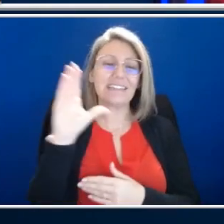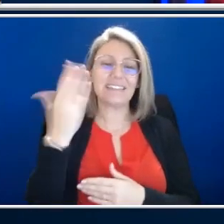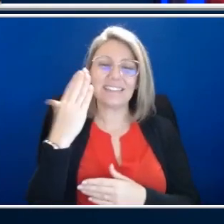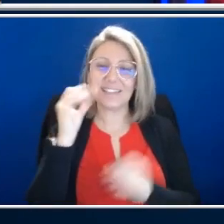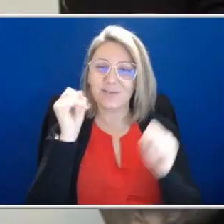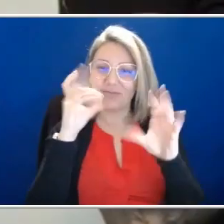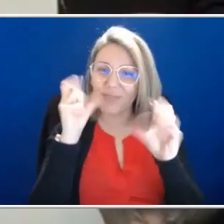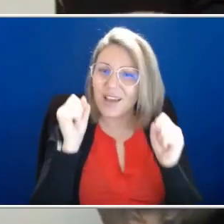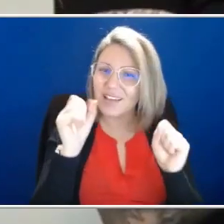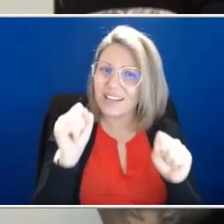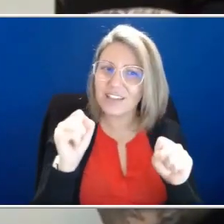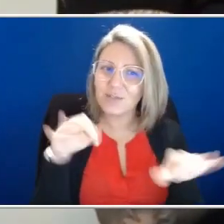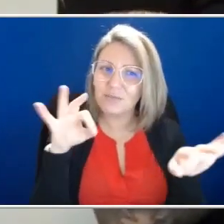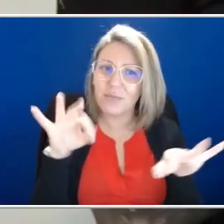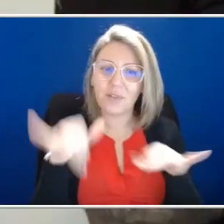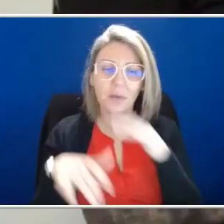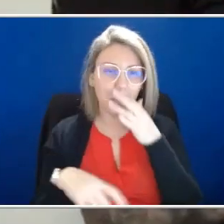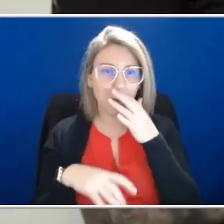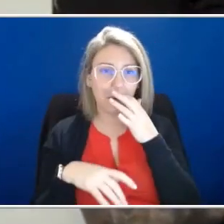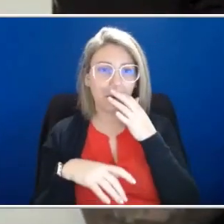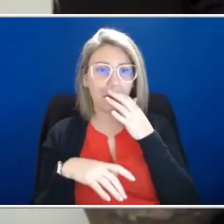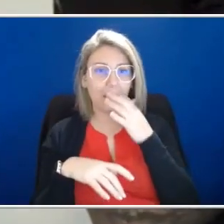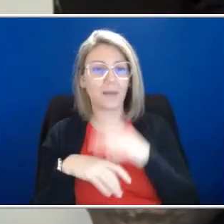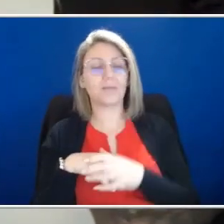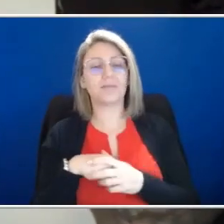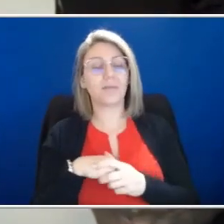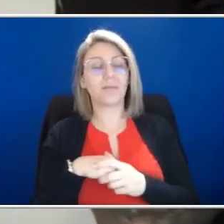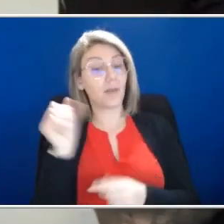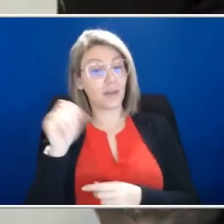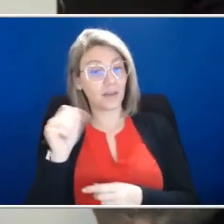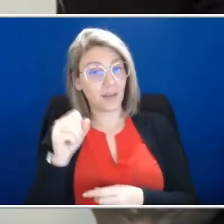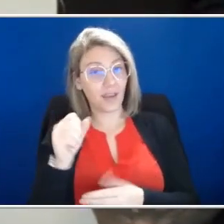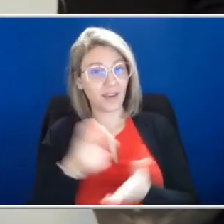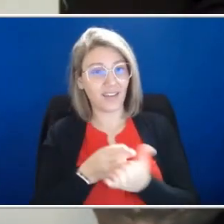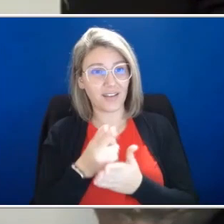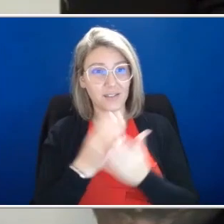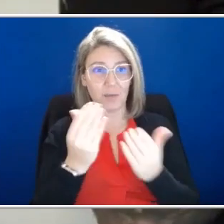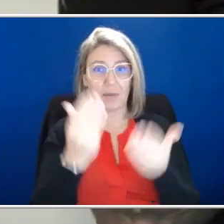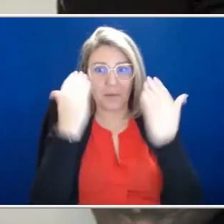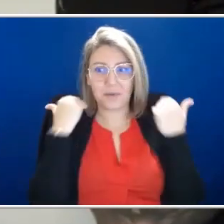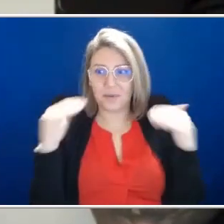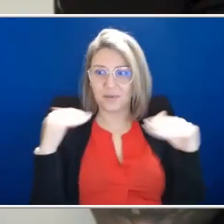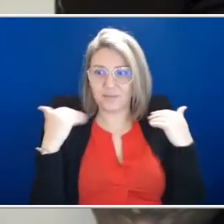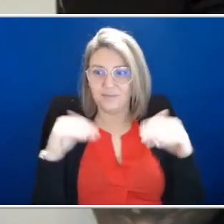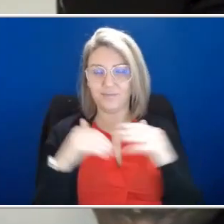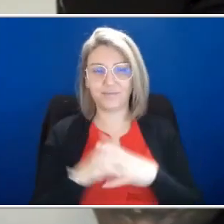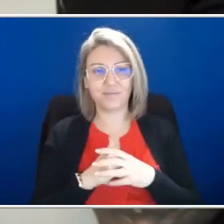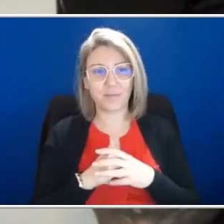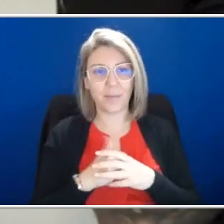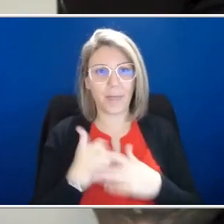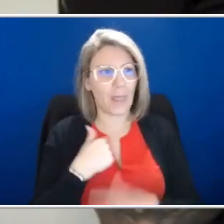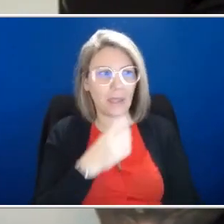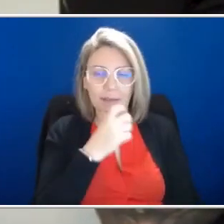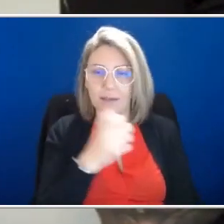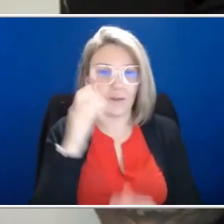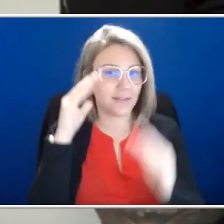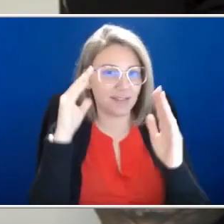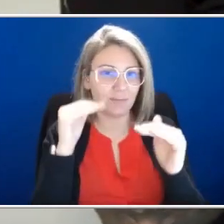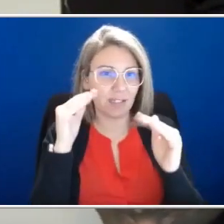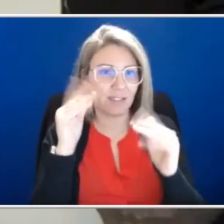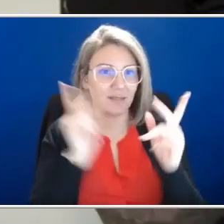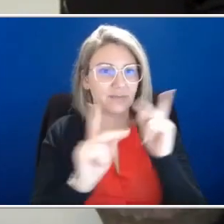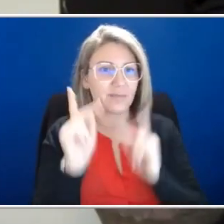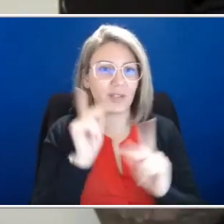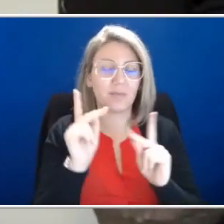that? Yeah, it was honestly overwhelming. I did not expect people to